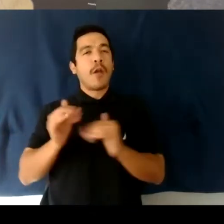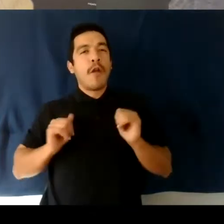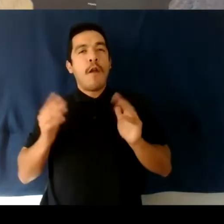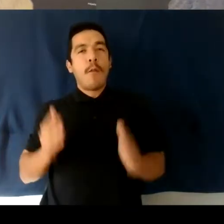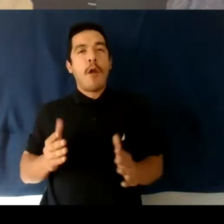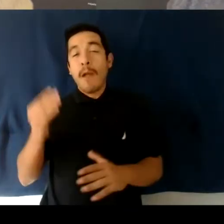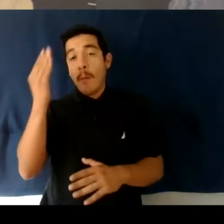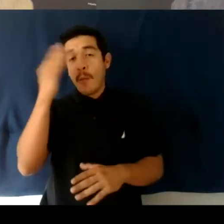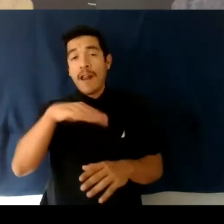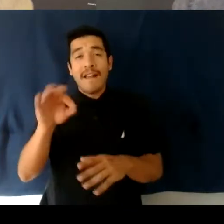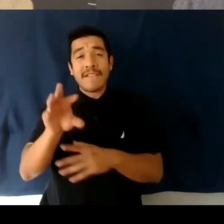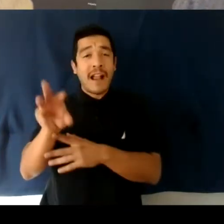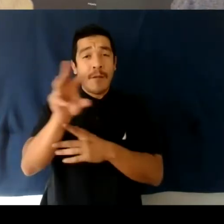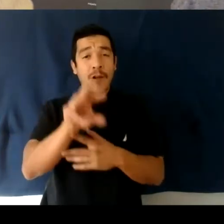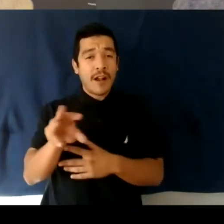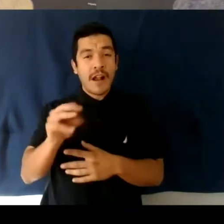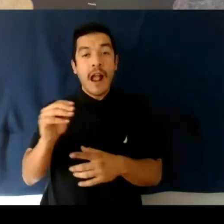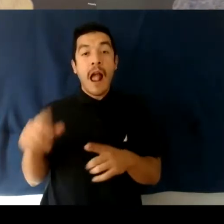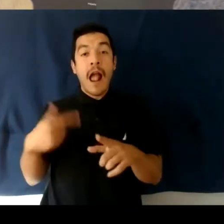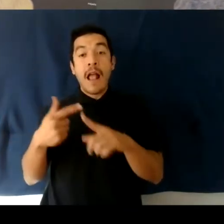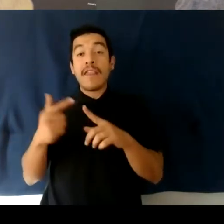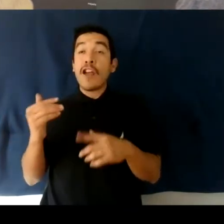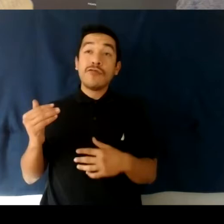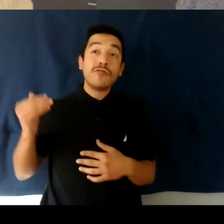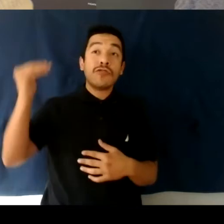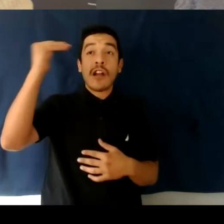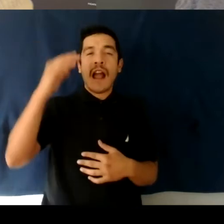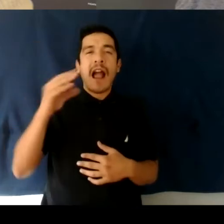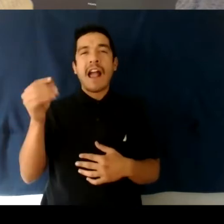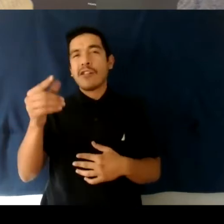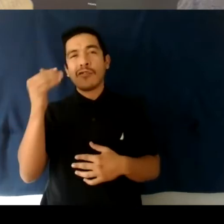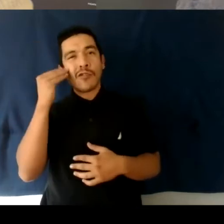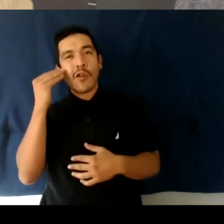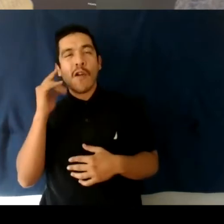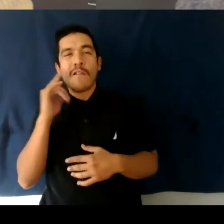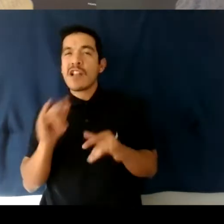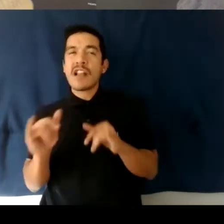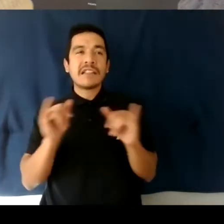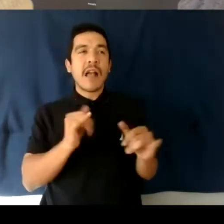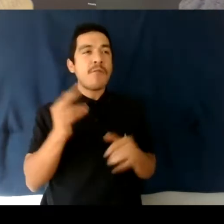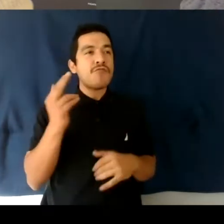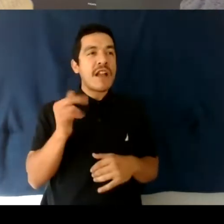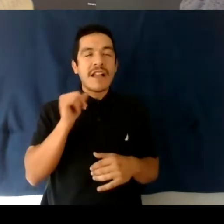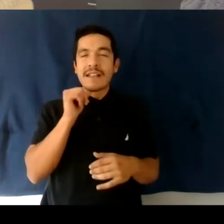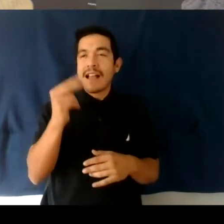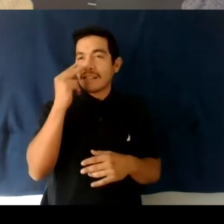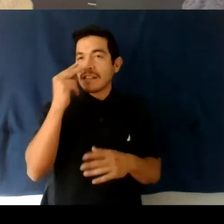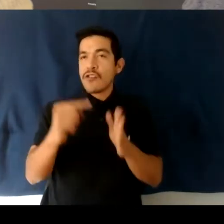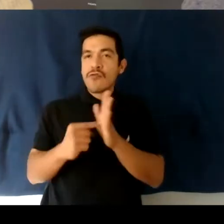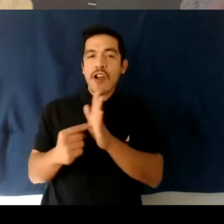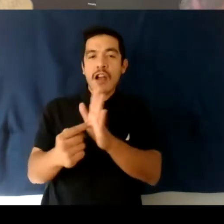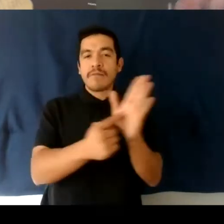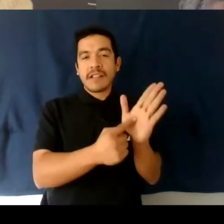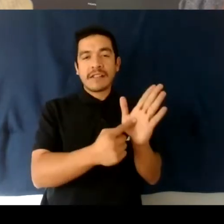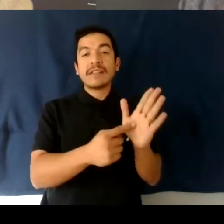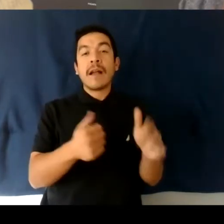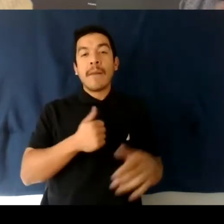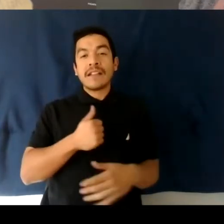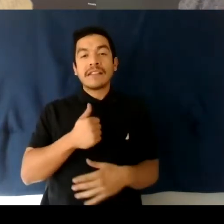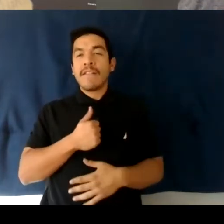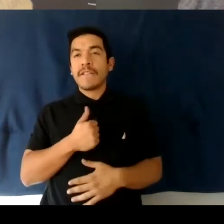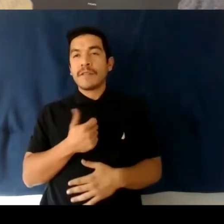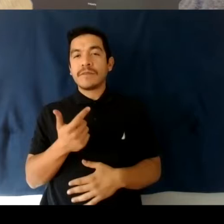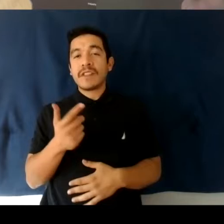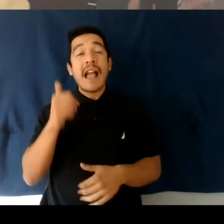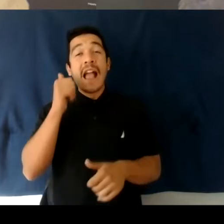of the camera. And then growing up and for the same reason, not seeing representation of myself. And it was like every time